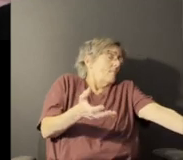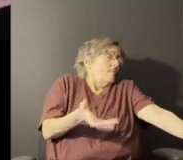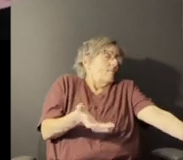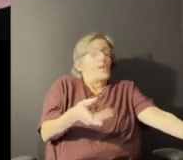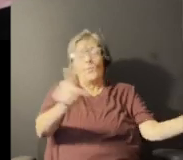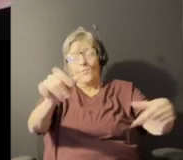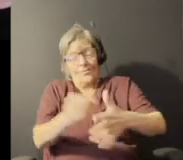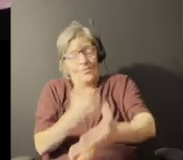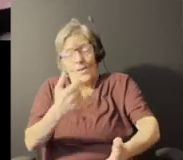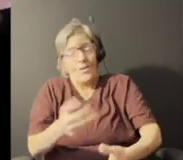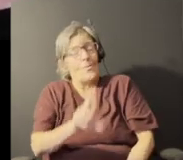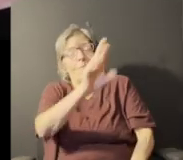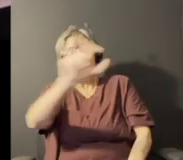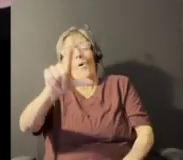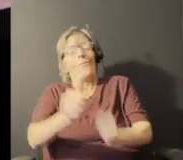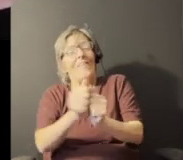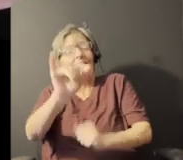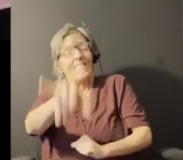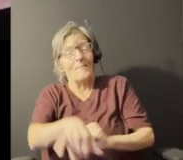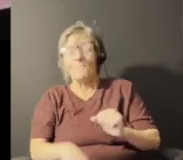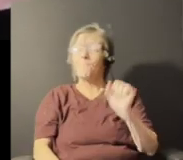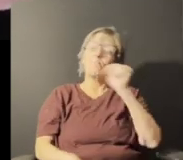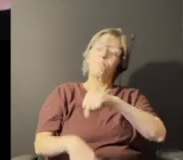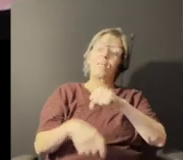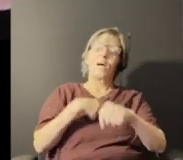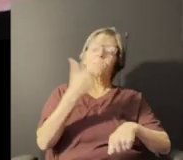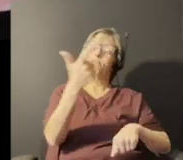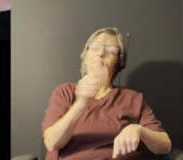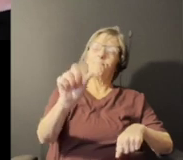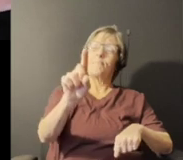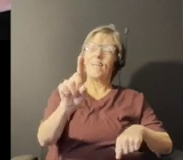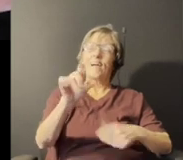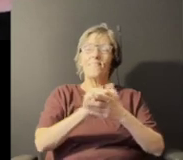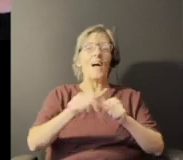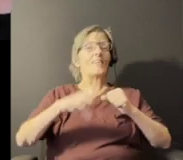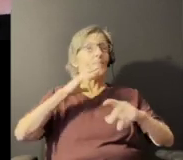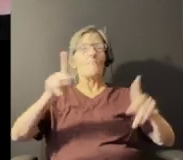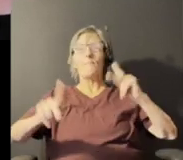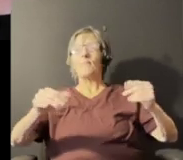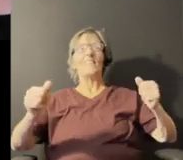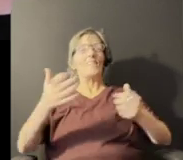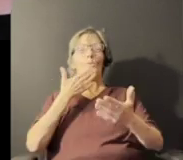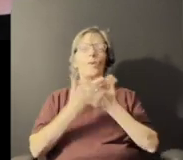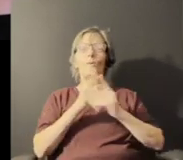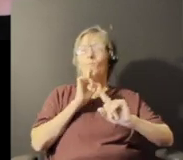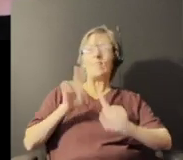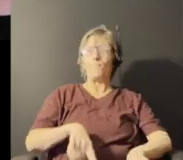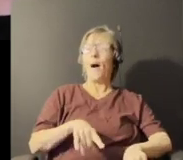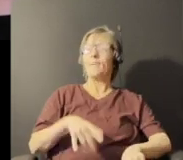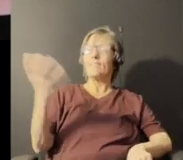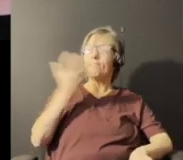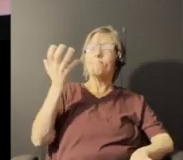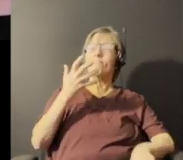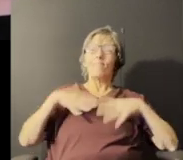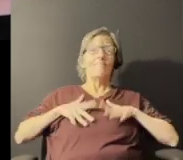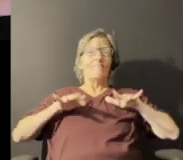So you just roll with it. And yeah, I'm so glad that it's actually resonating with people and that you're getting a great response.